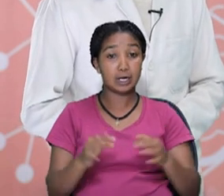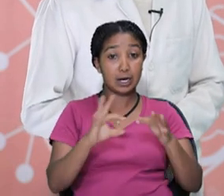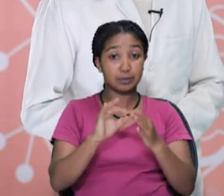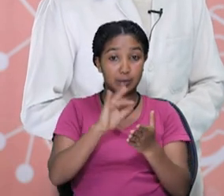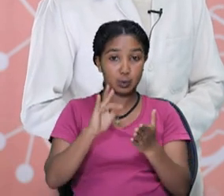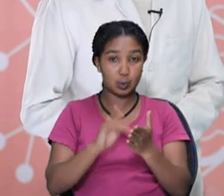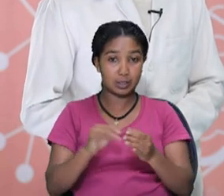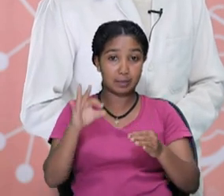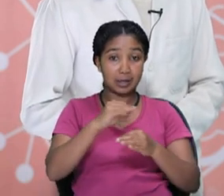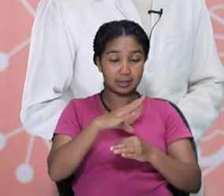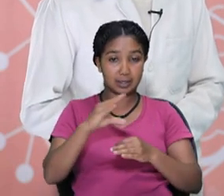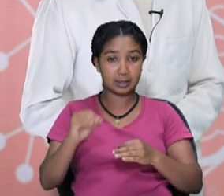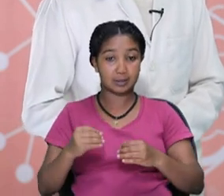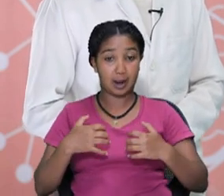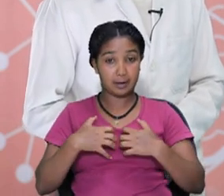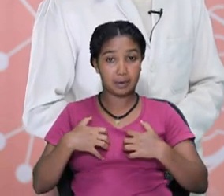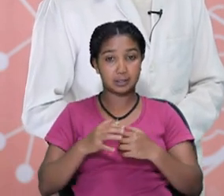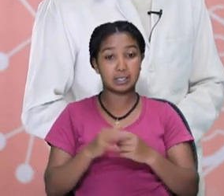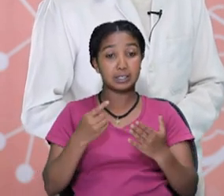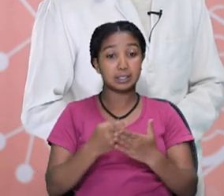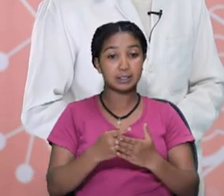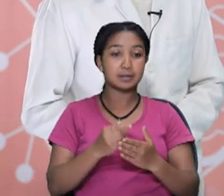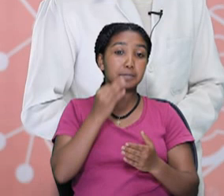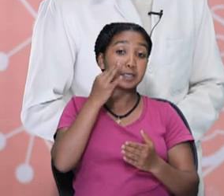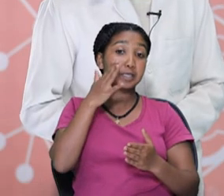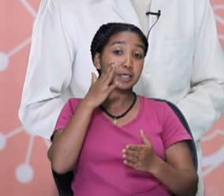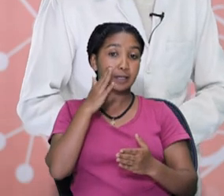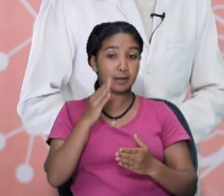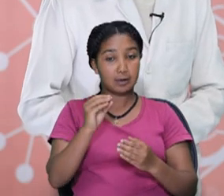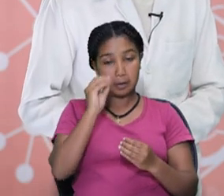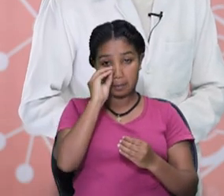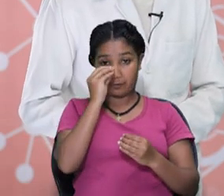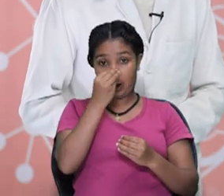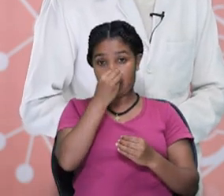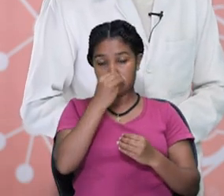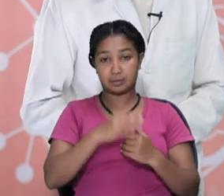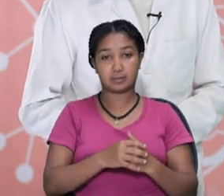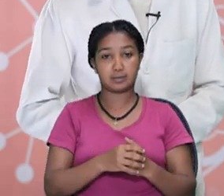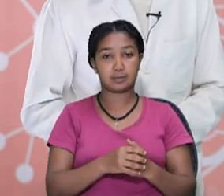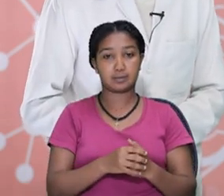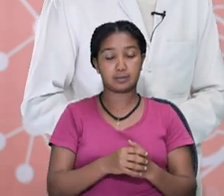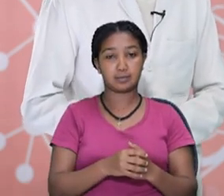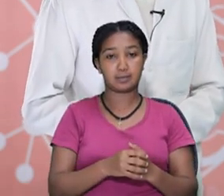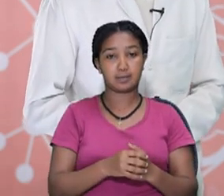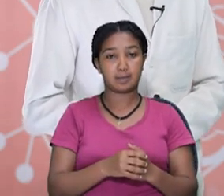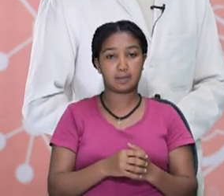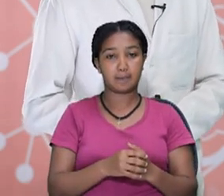relationship between plants and animals. This is bees and the flowering plants, or bees and or insect and the